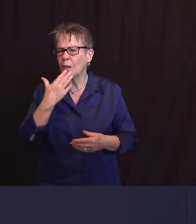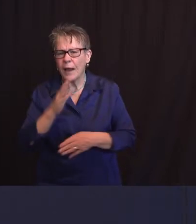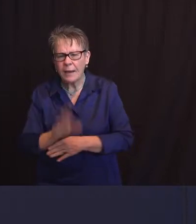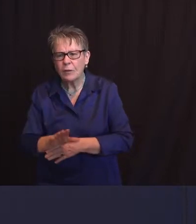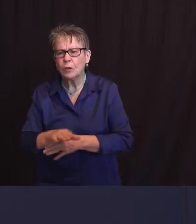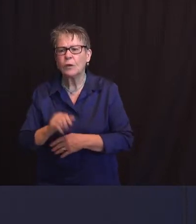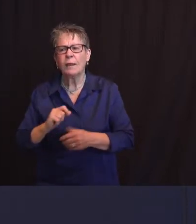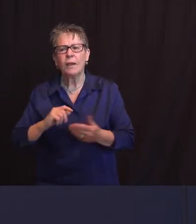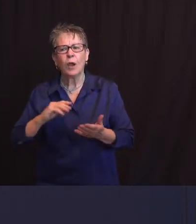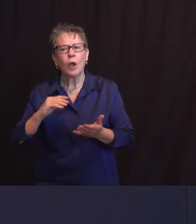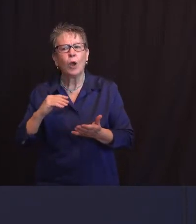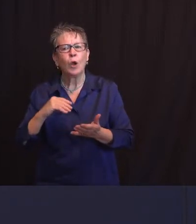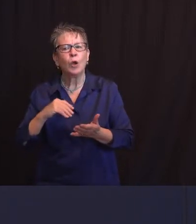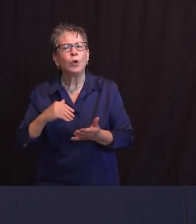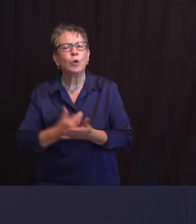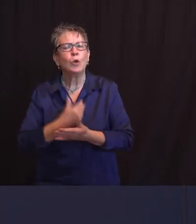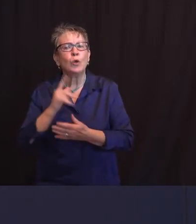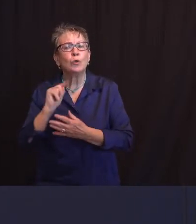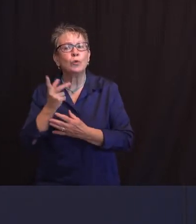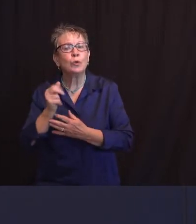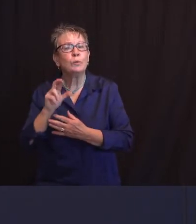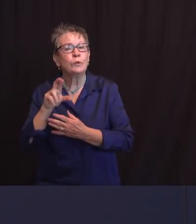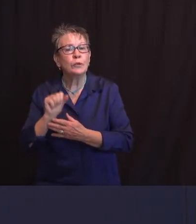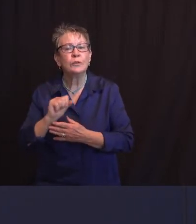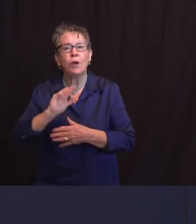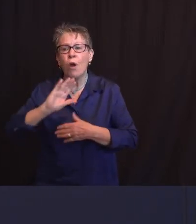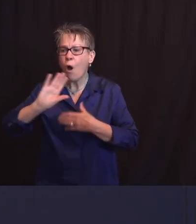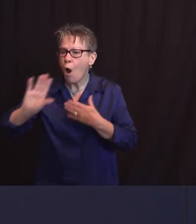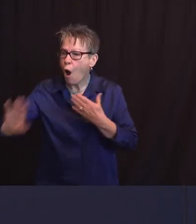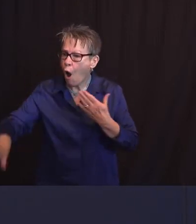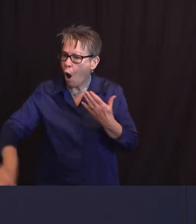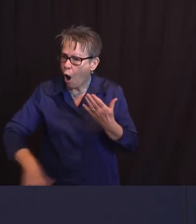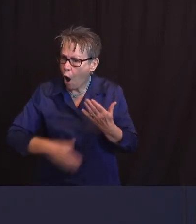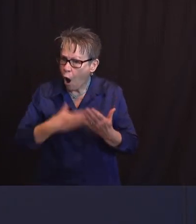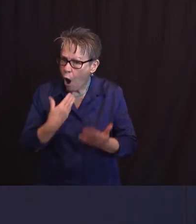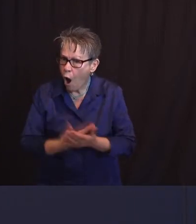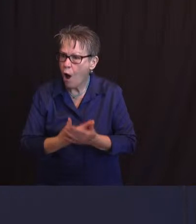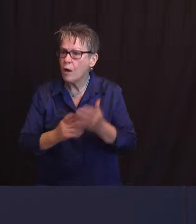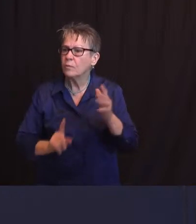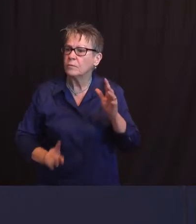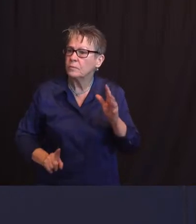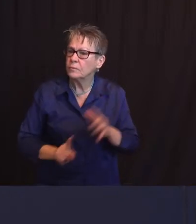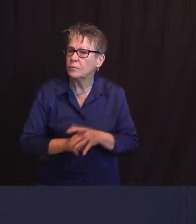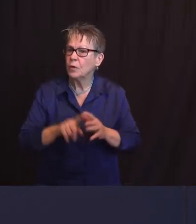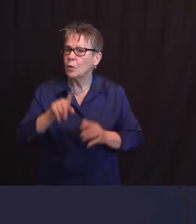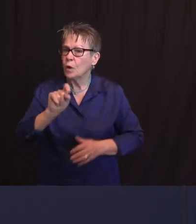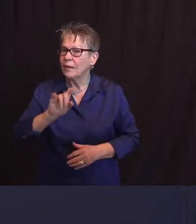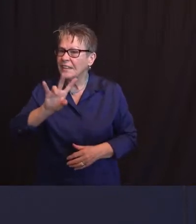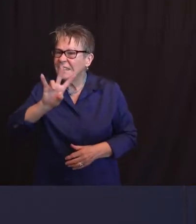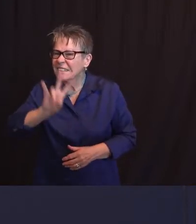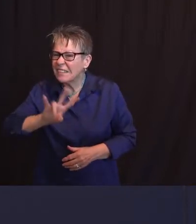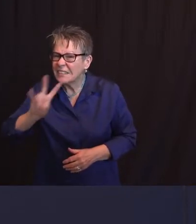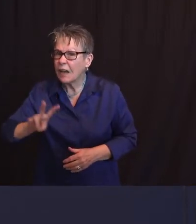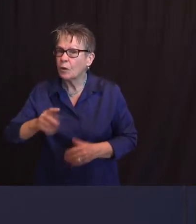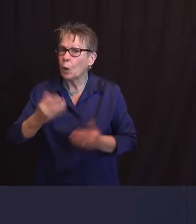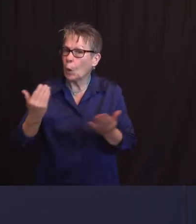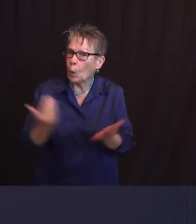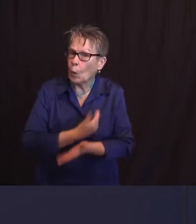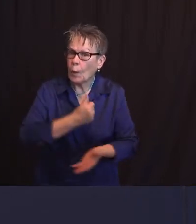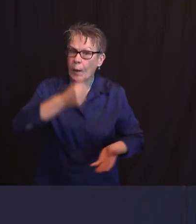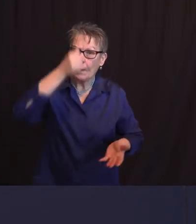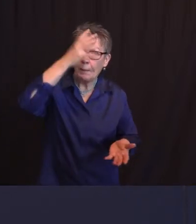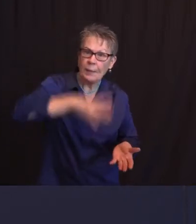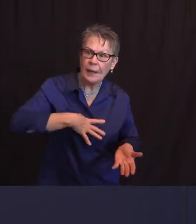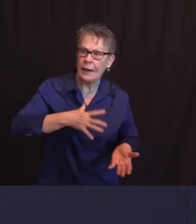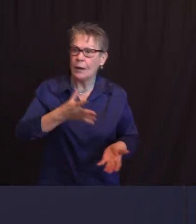headquarters at 8 o'clock this morning, 144 men and women certainly ready to serve New Jersey. Since we last